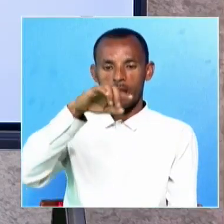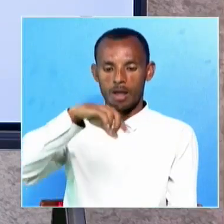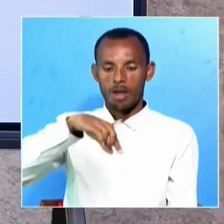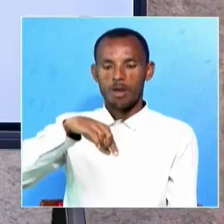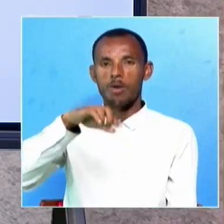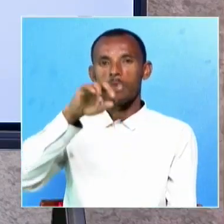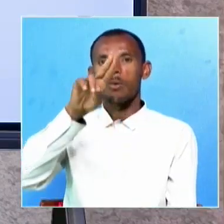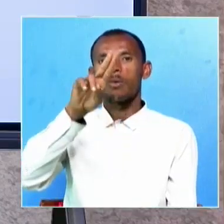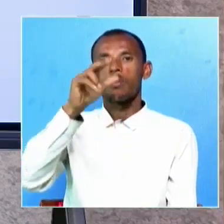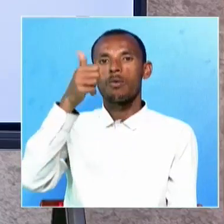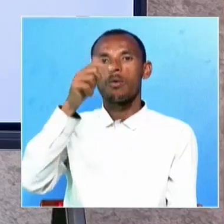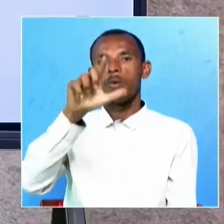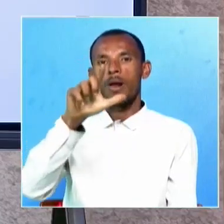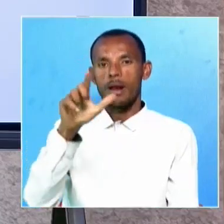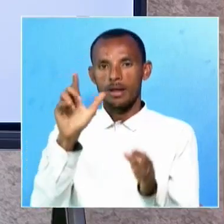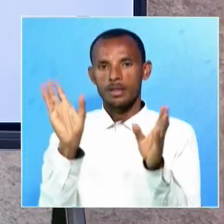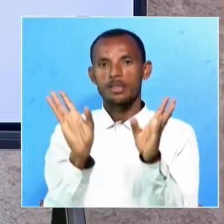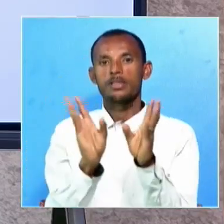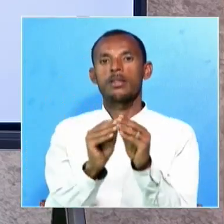sets.